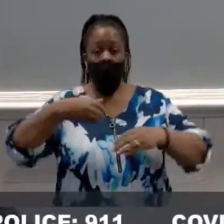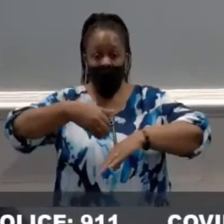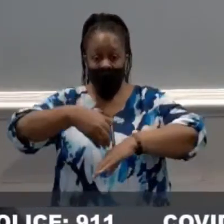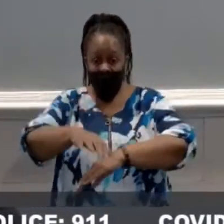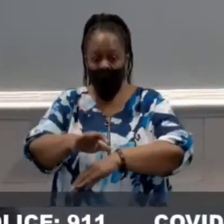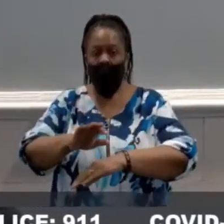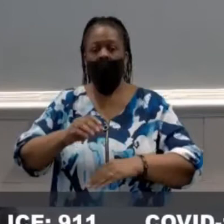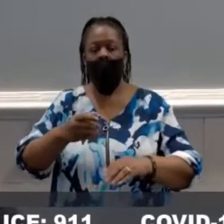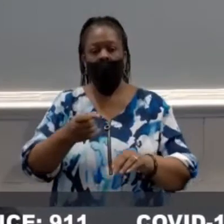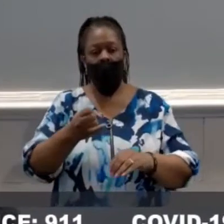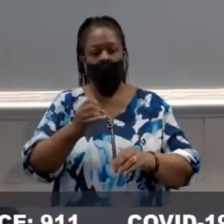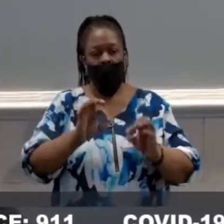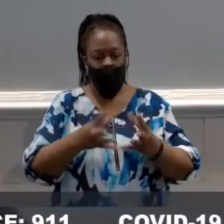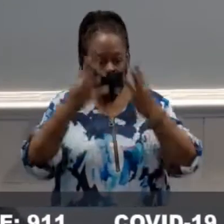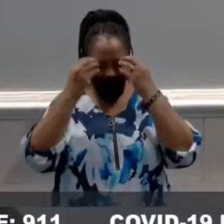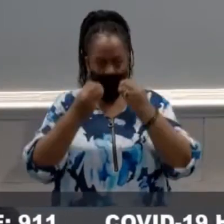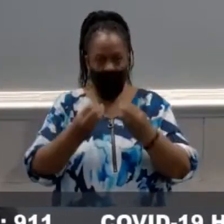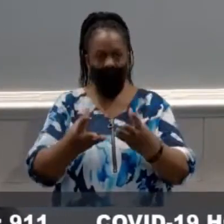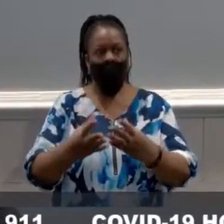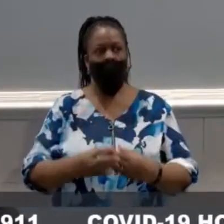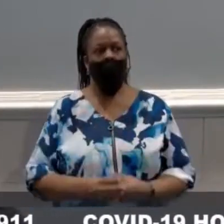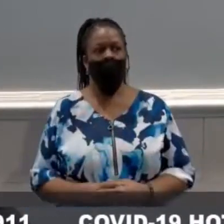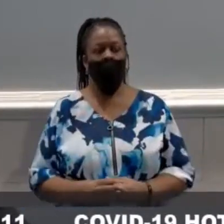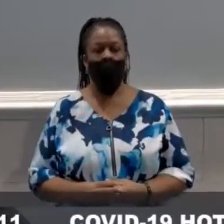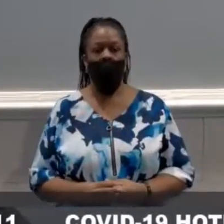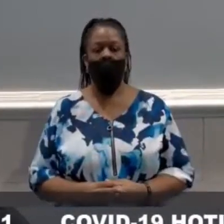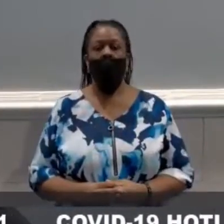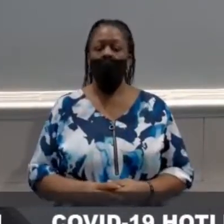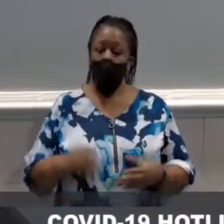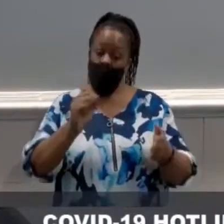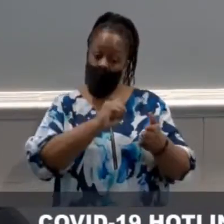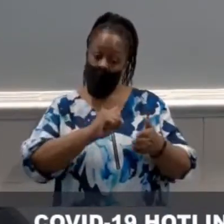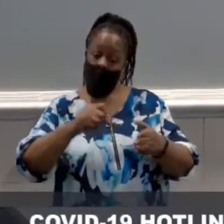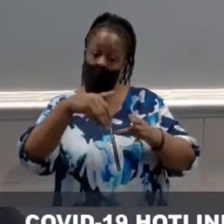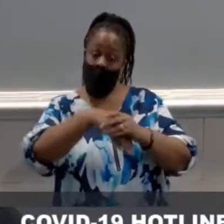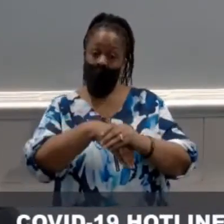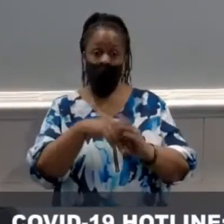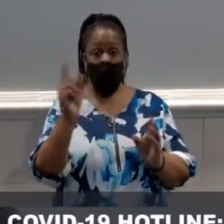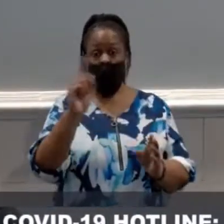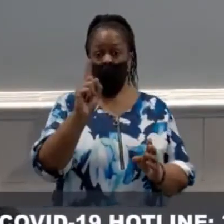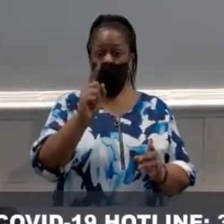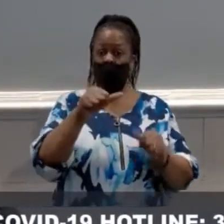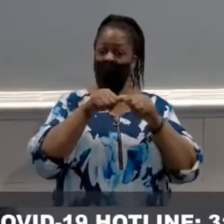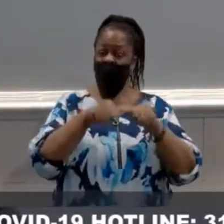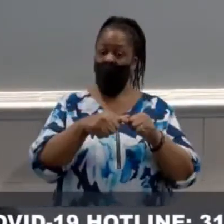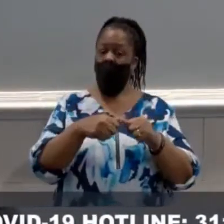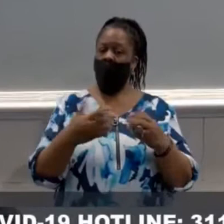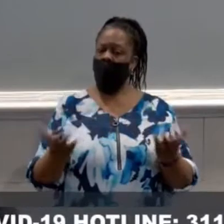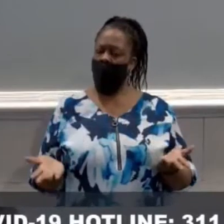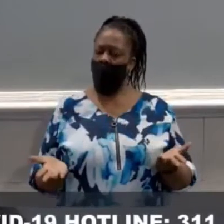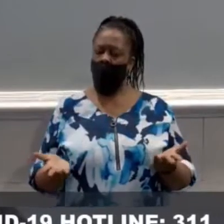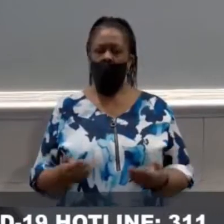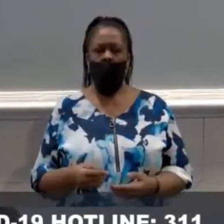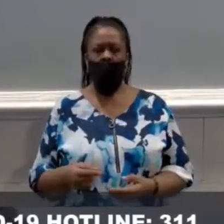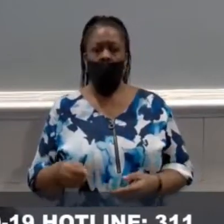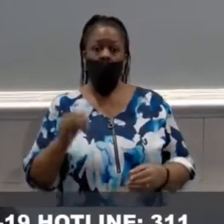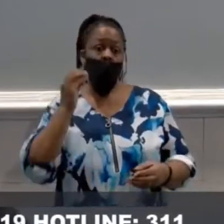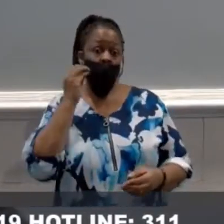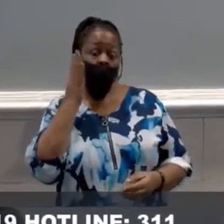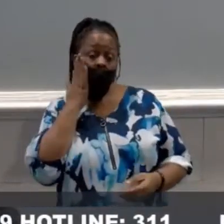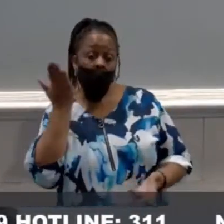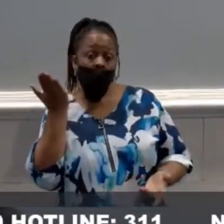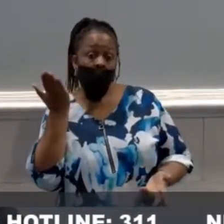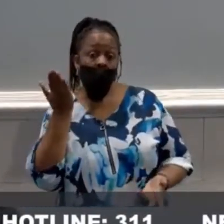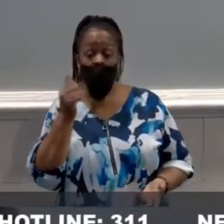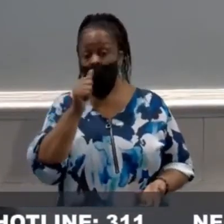you're staying. Now, if you're traveling from a country that is outside of the